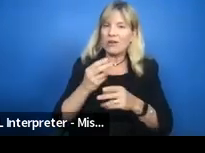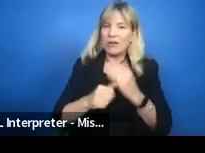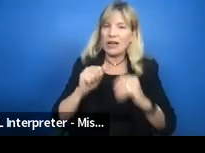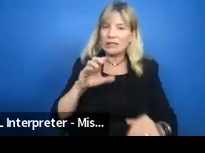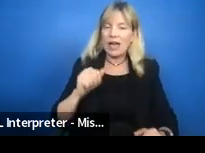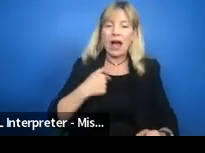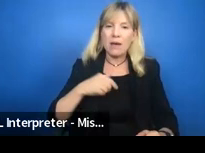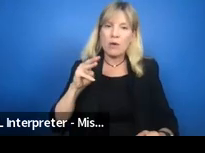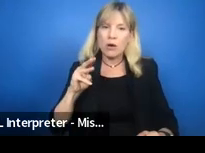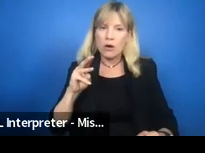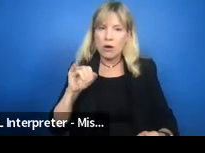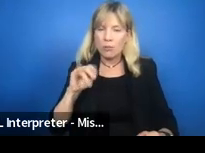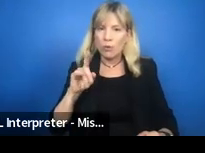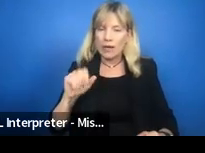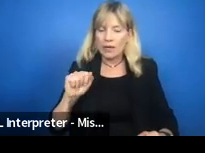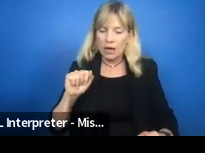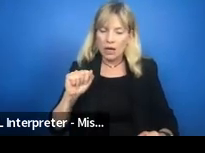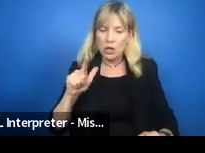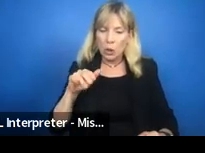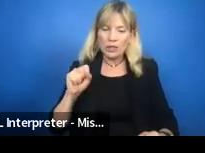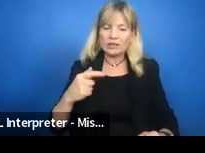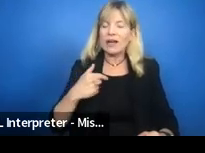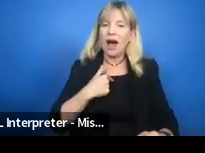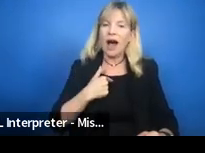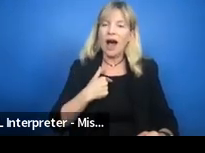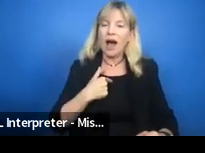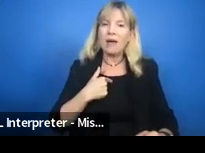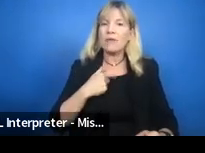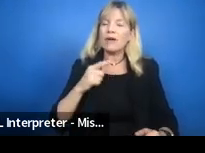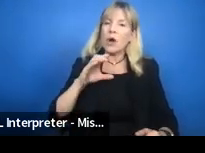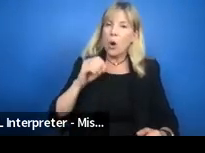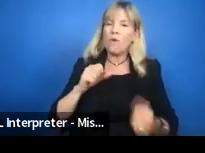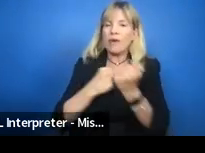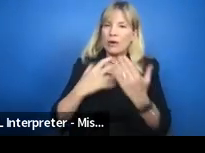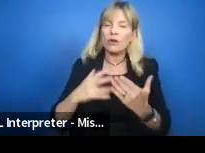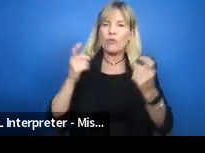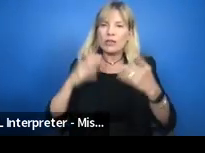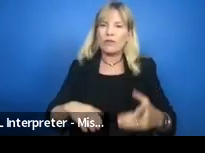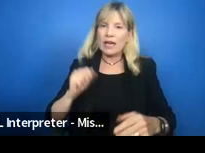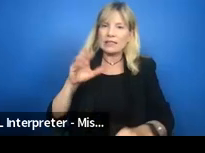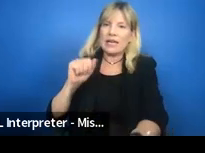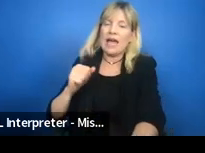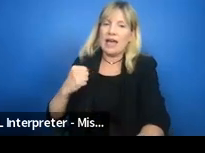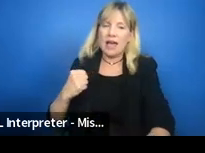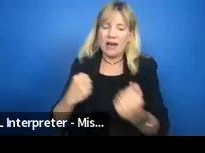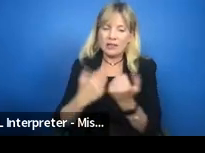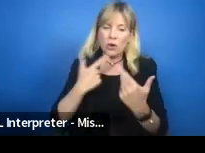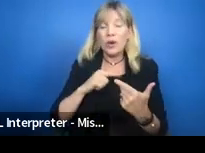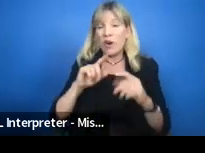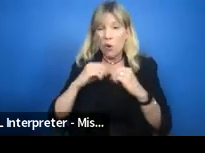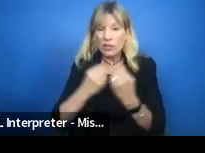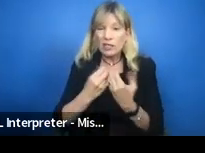Miranda Wilgus. I am a co-founder and director of ACA Consumer Advocacy. We are an organization committed